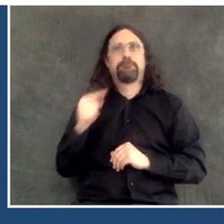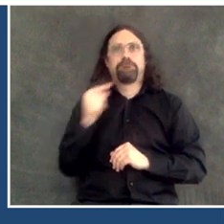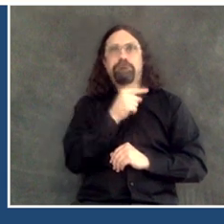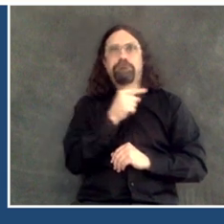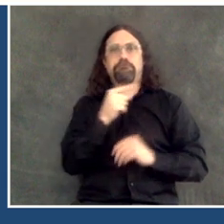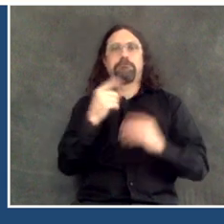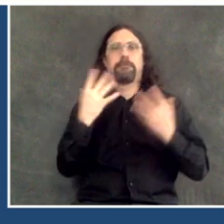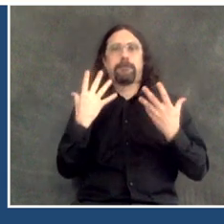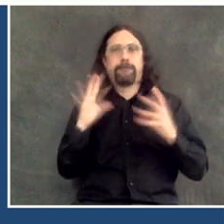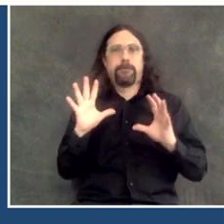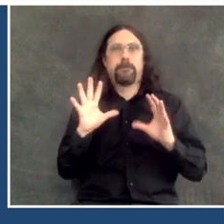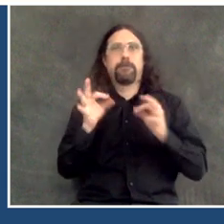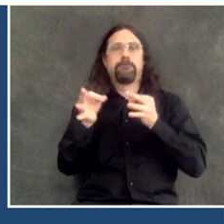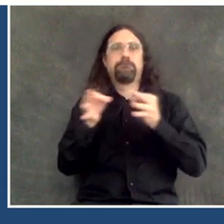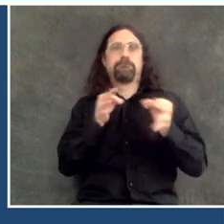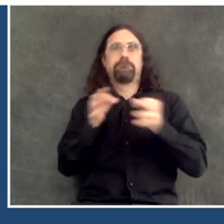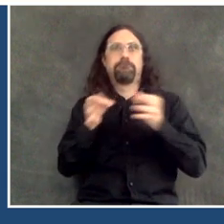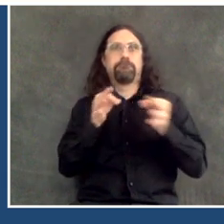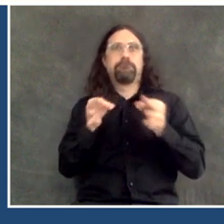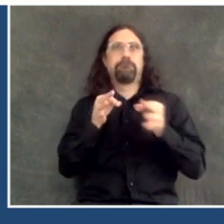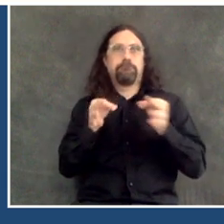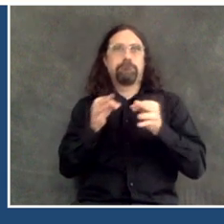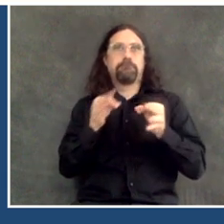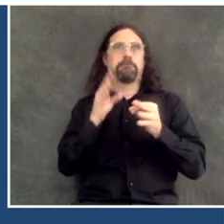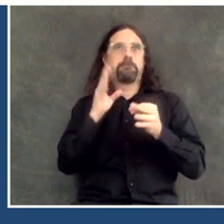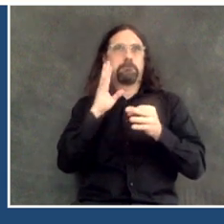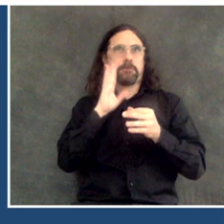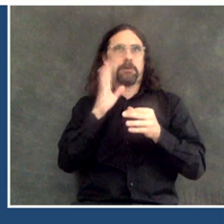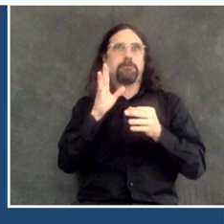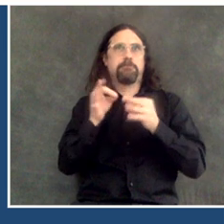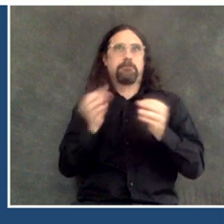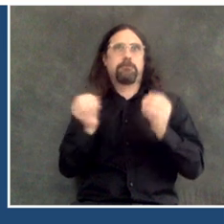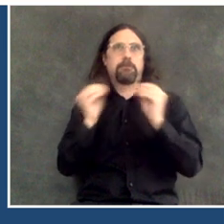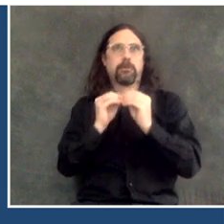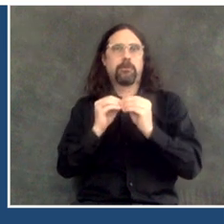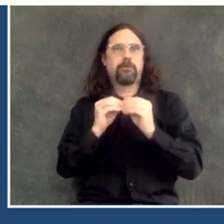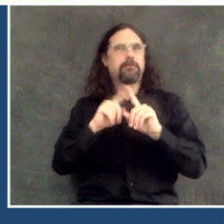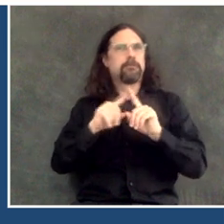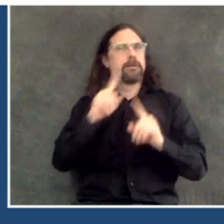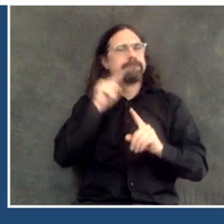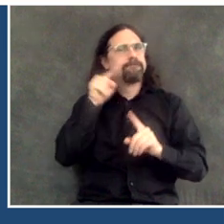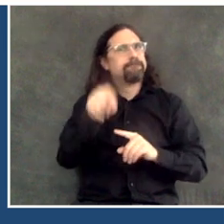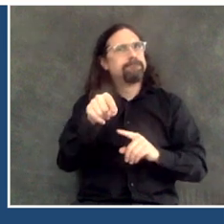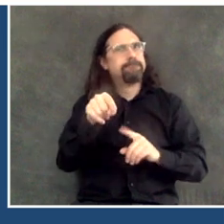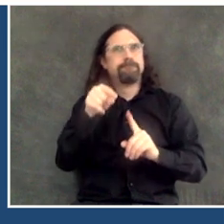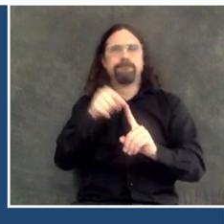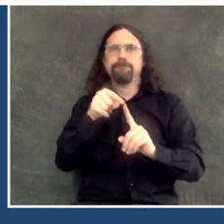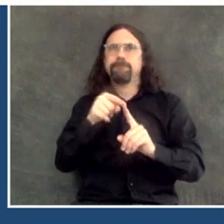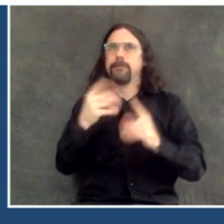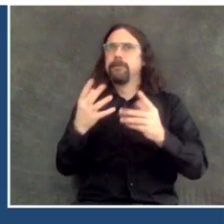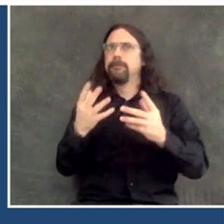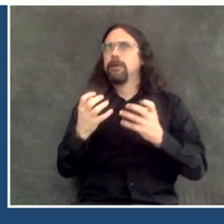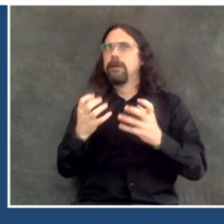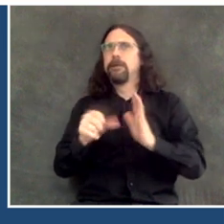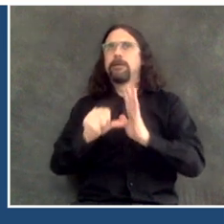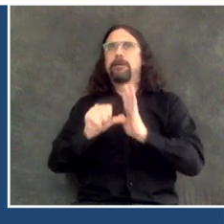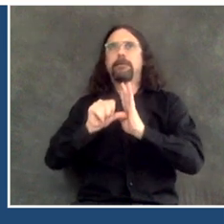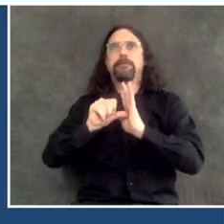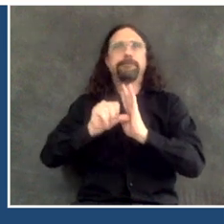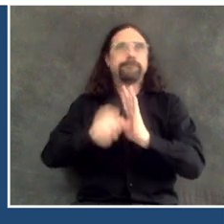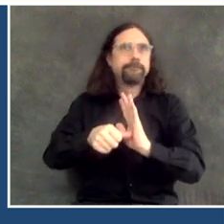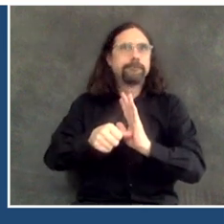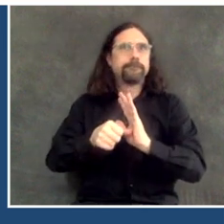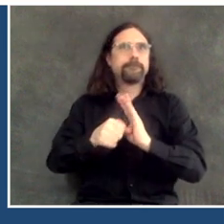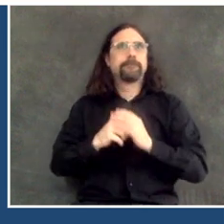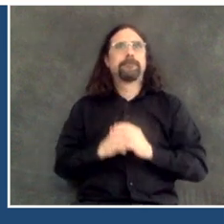doctors, and I want to keep emphasizing this, just think about the person in your life who you love. Could be a grandparent,